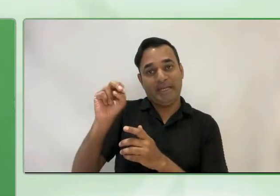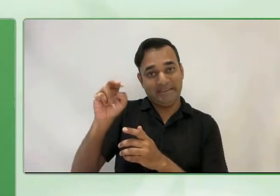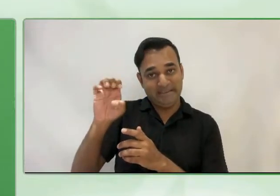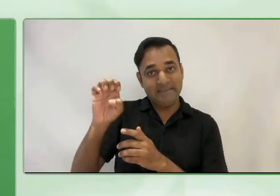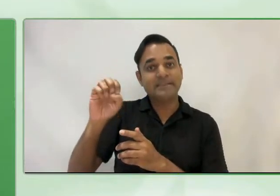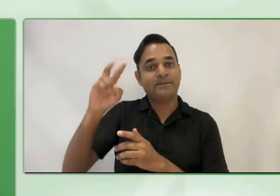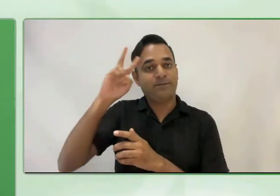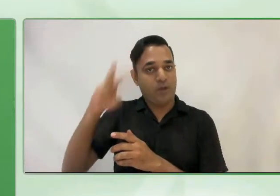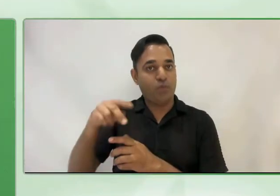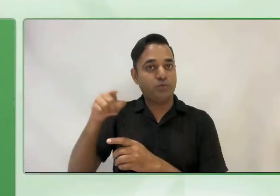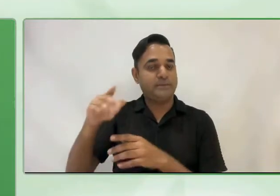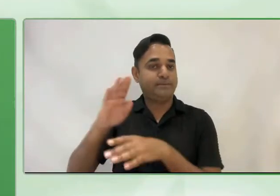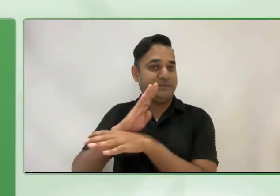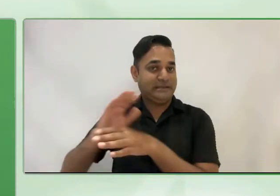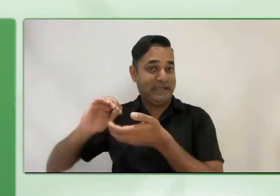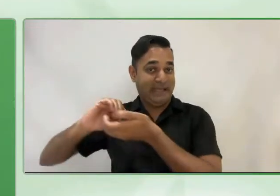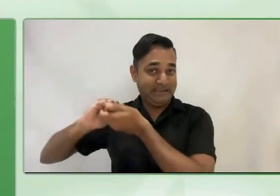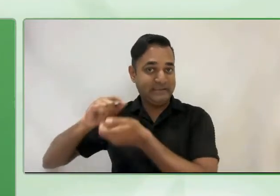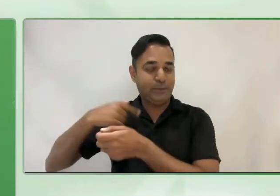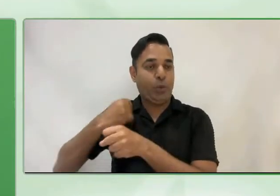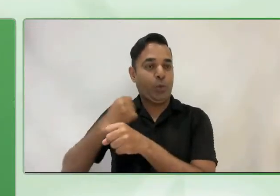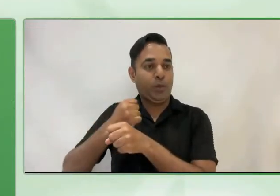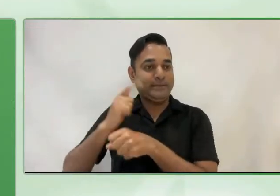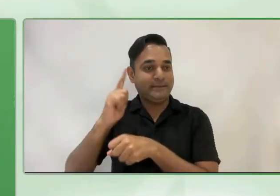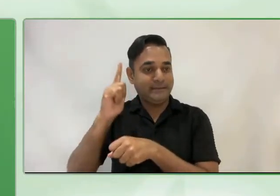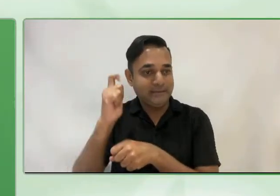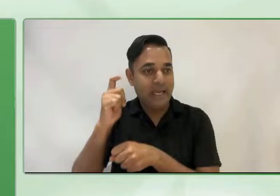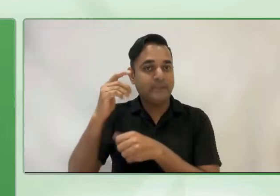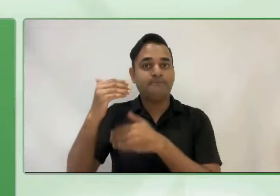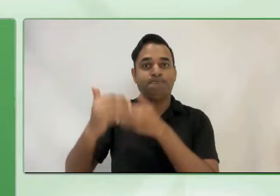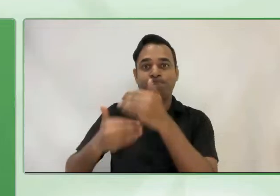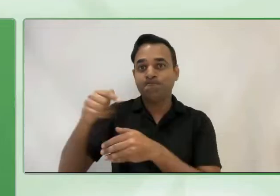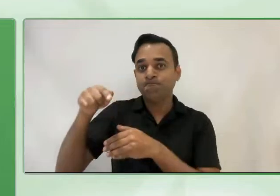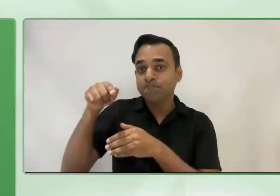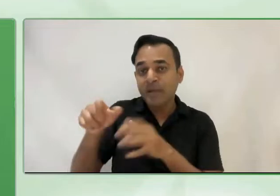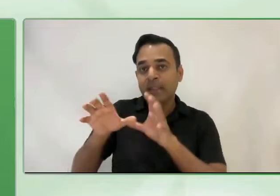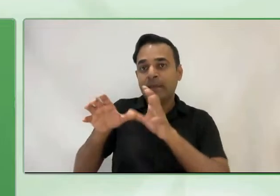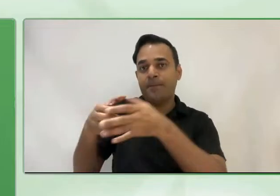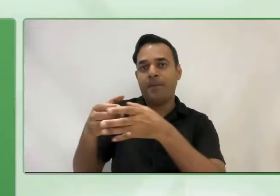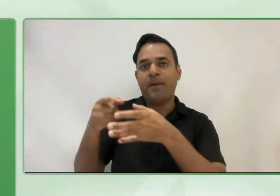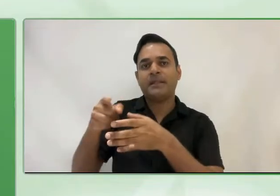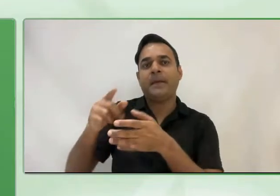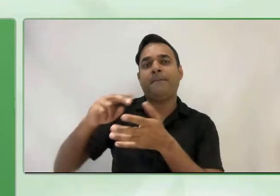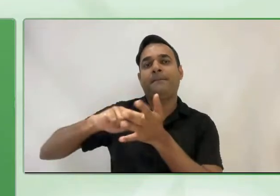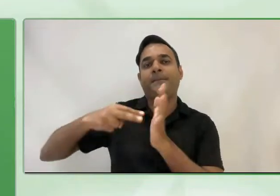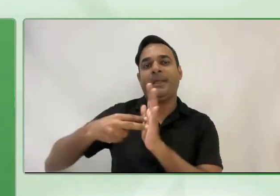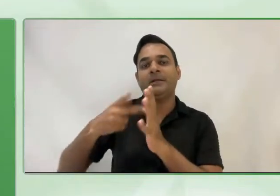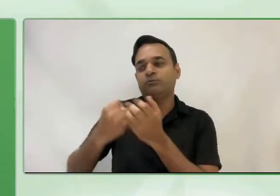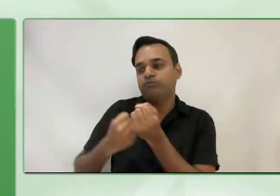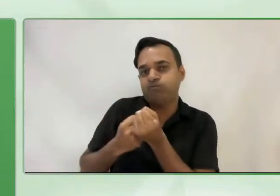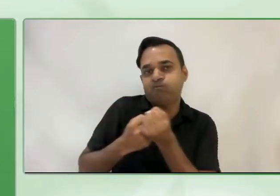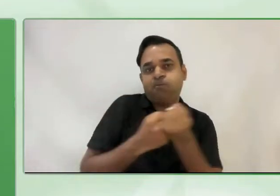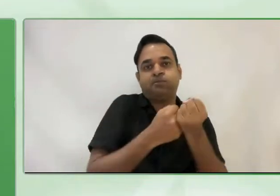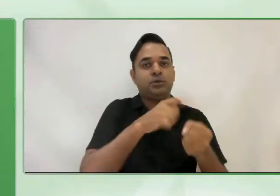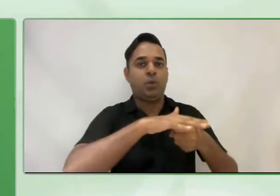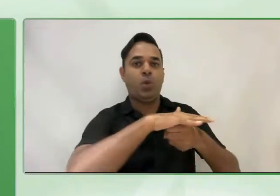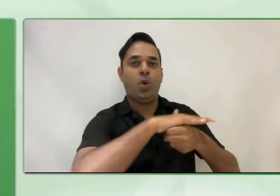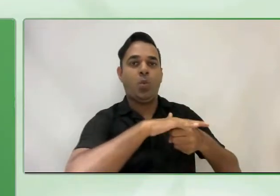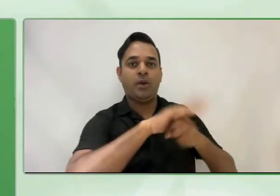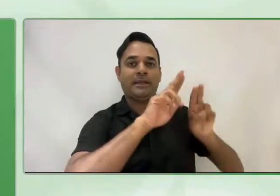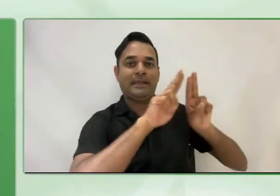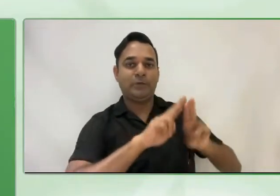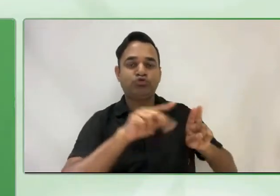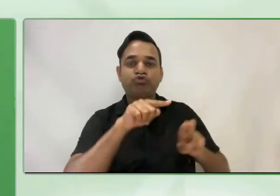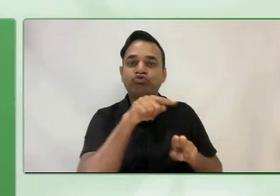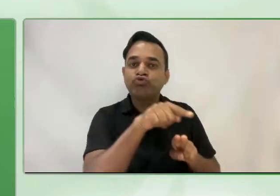Viennese innovation ecosystem. So the Vienna Business Agency is the promotion and innovation agency for the city of Vienna, and